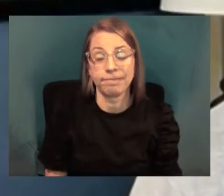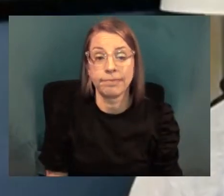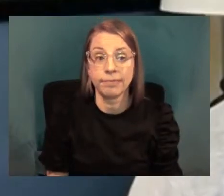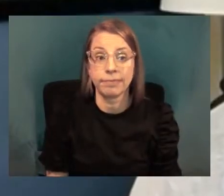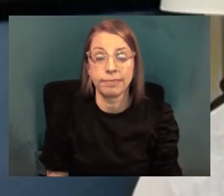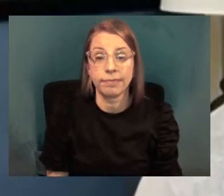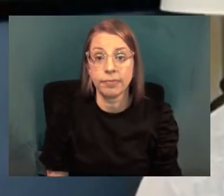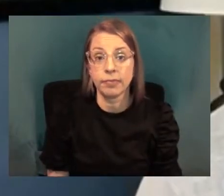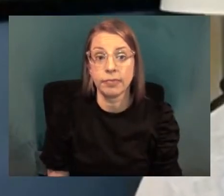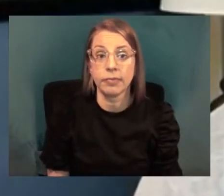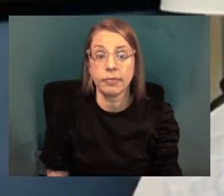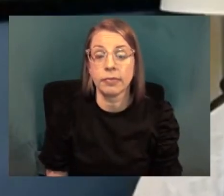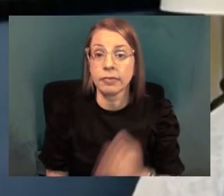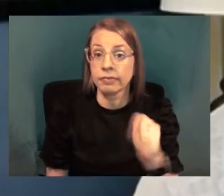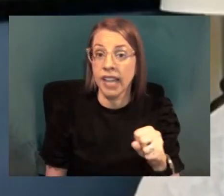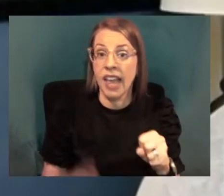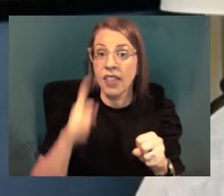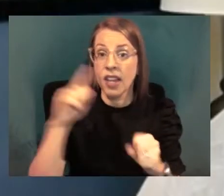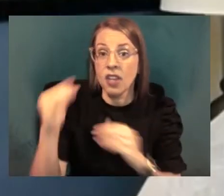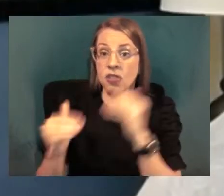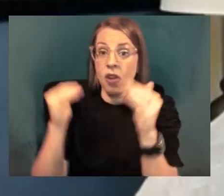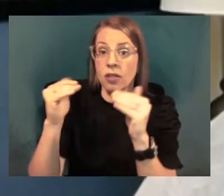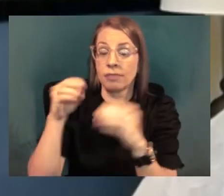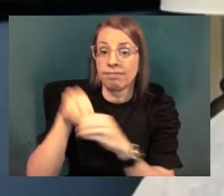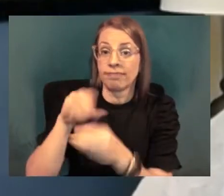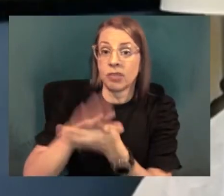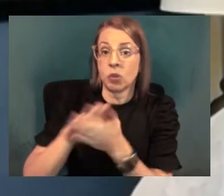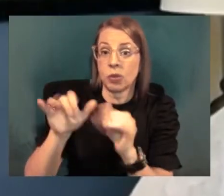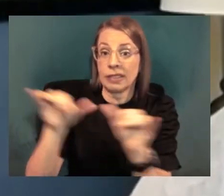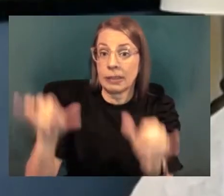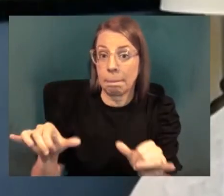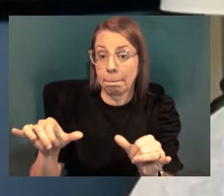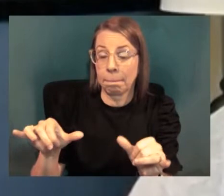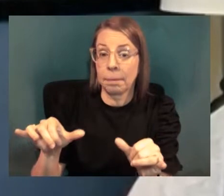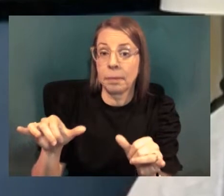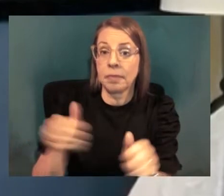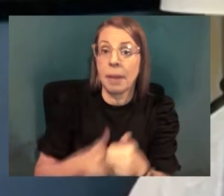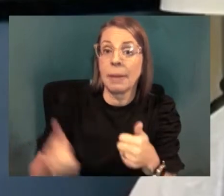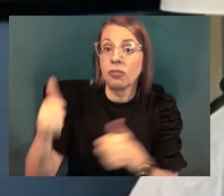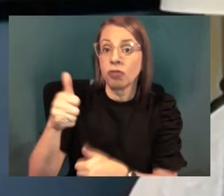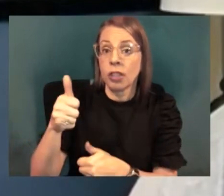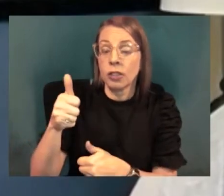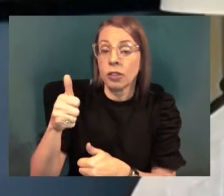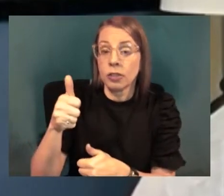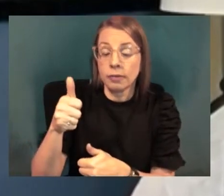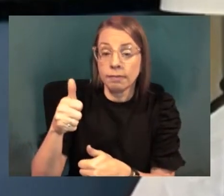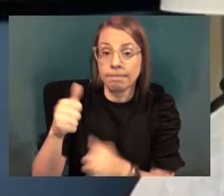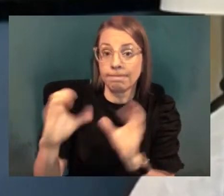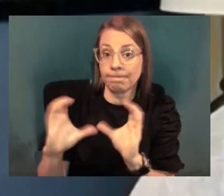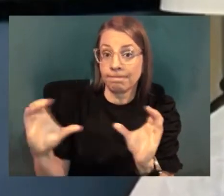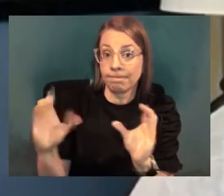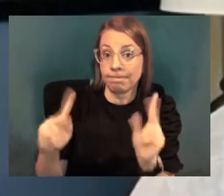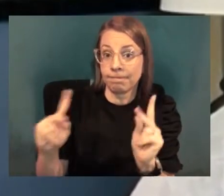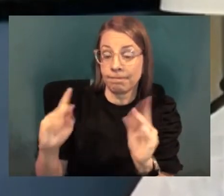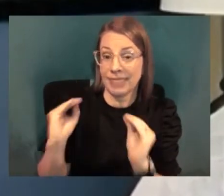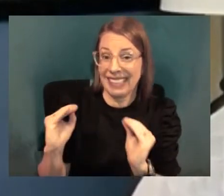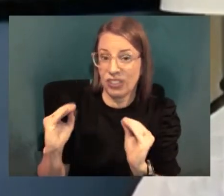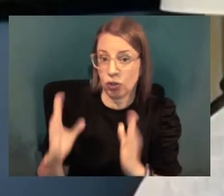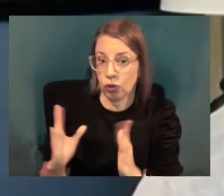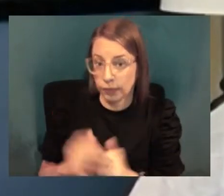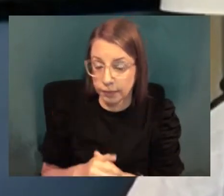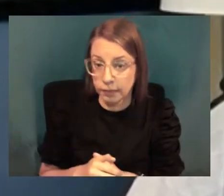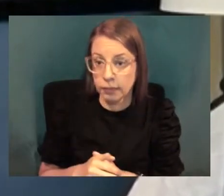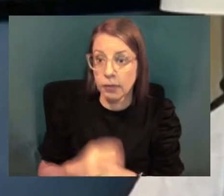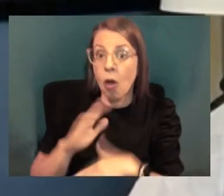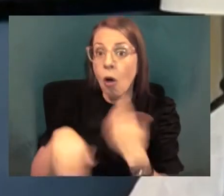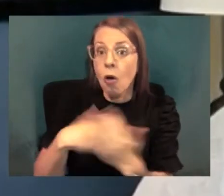Yeah, I think for those adults in the school system, the administrators, the certified people, the teachers, all those adults